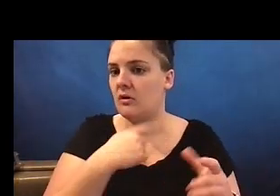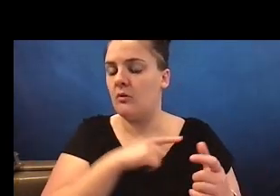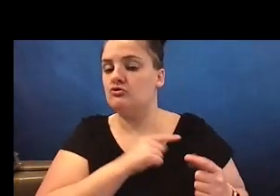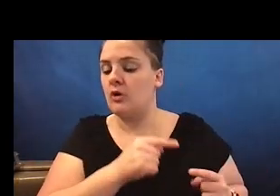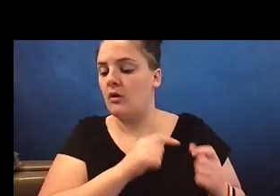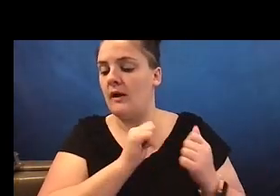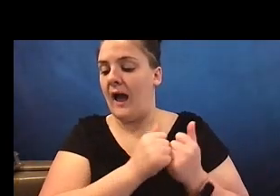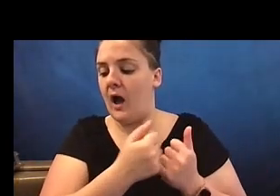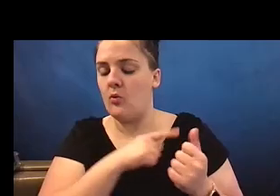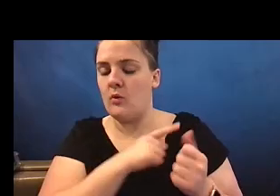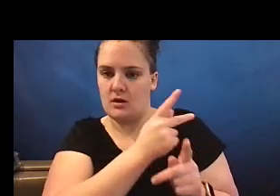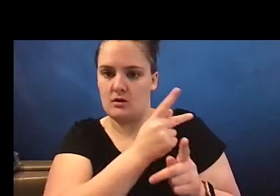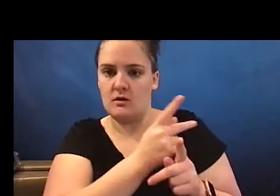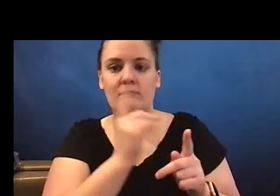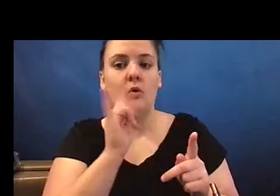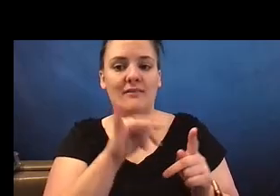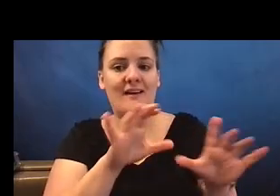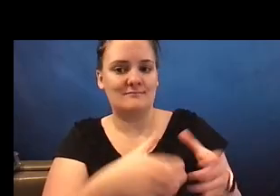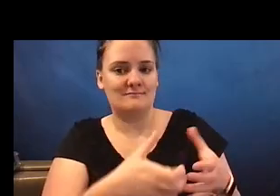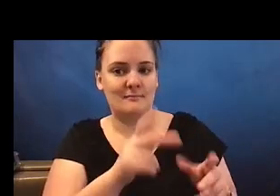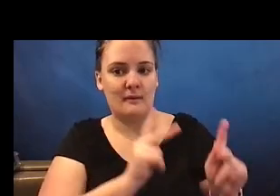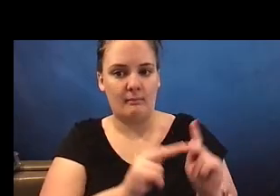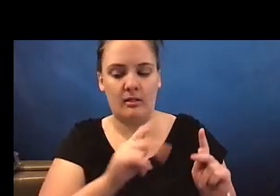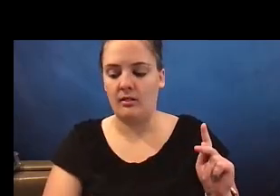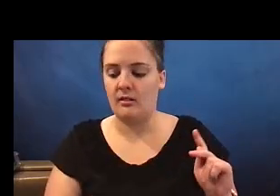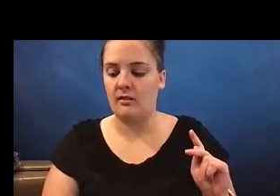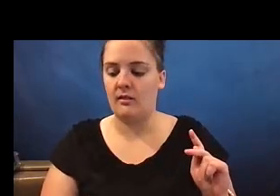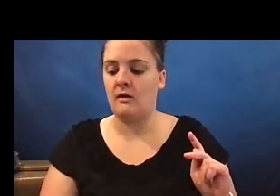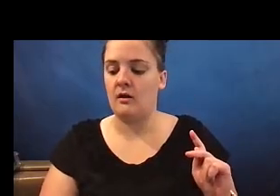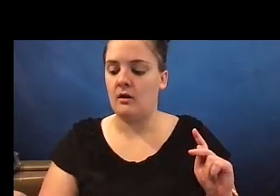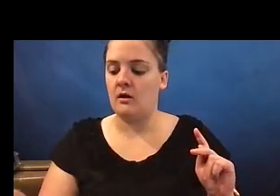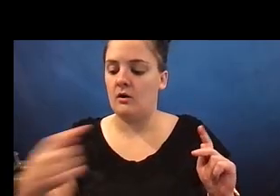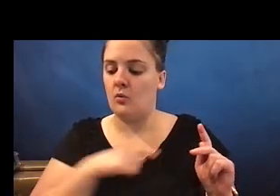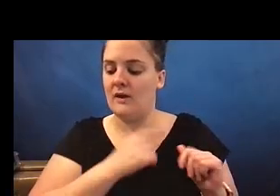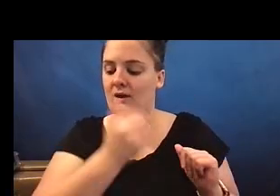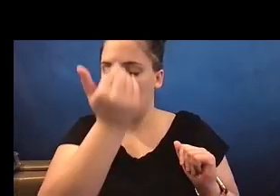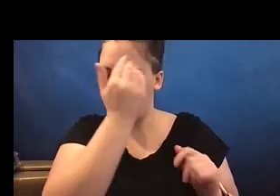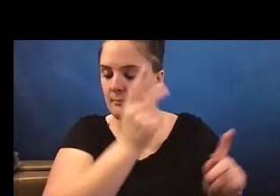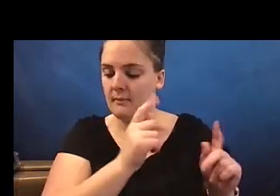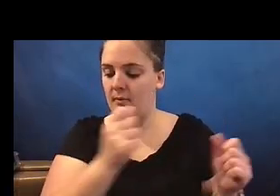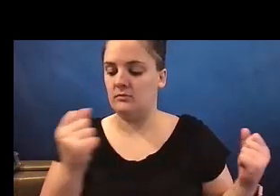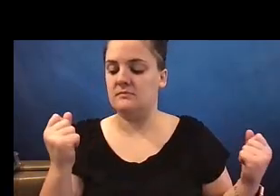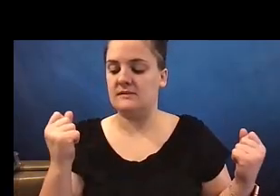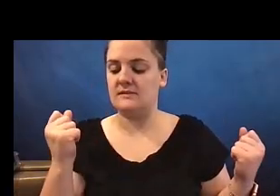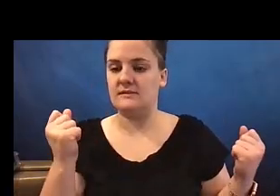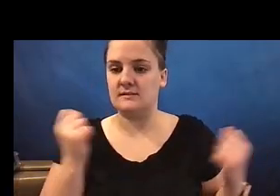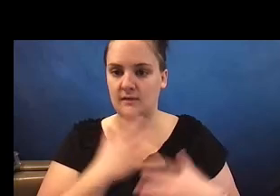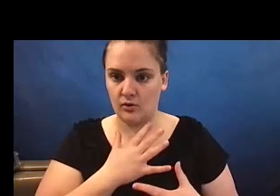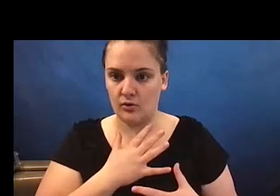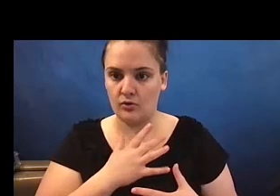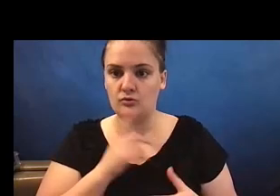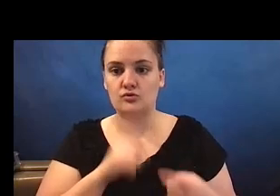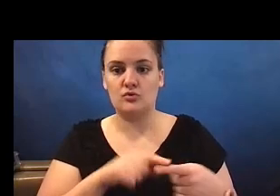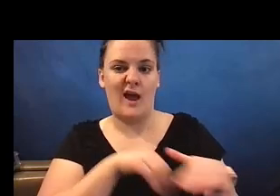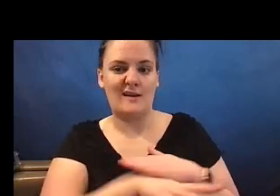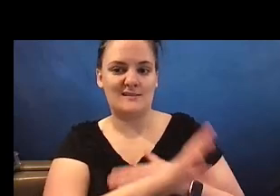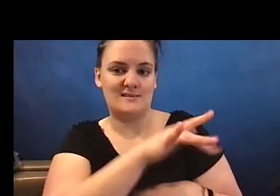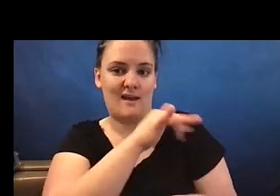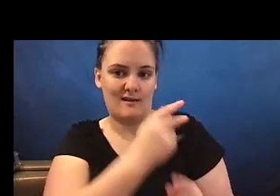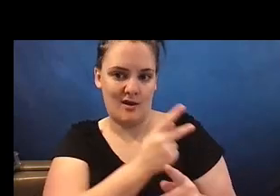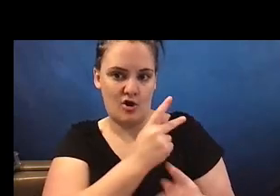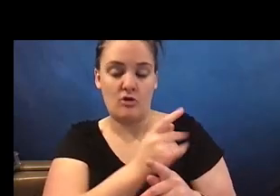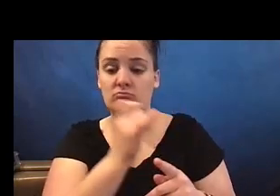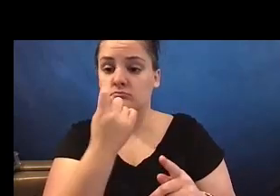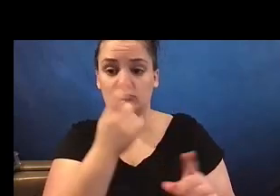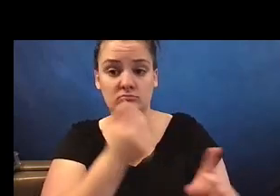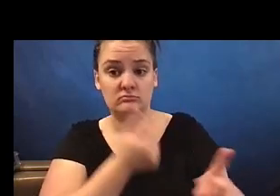the population. We're certainly dealing with people being afraid to access care, and that it has a huge